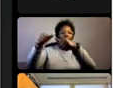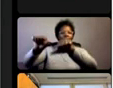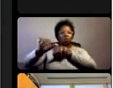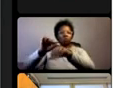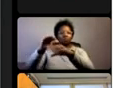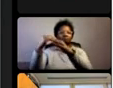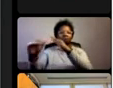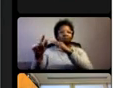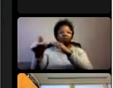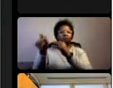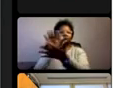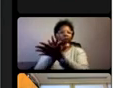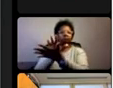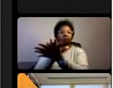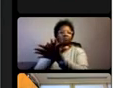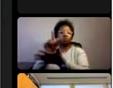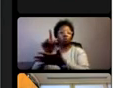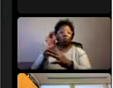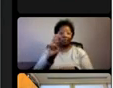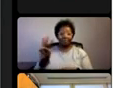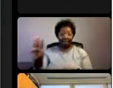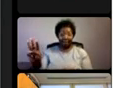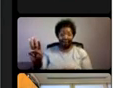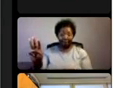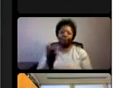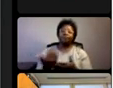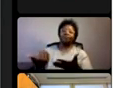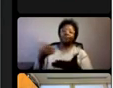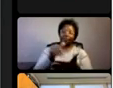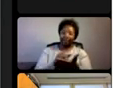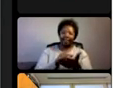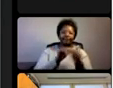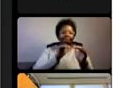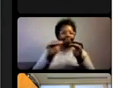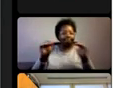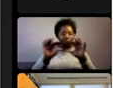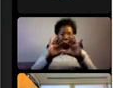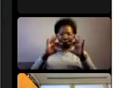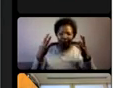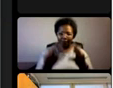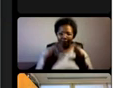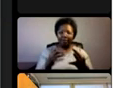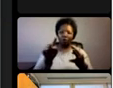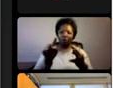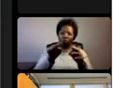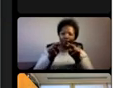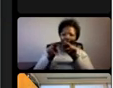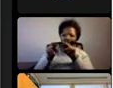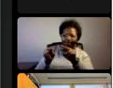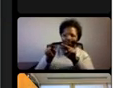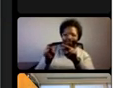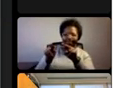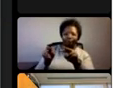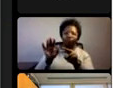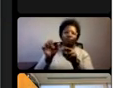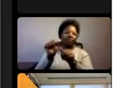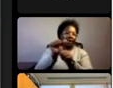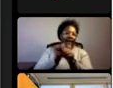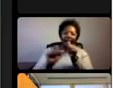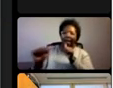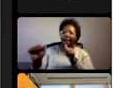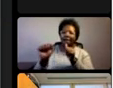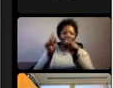We also want to remind families that they should continue to also monitor health conditions of everyone in